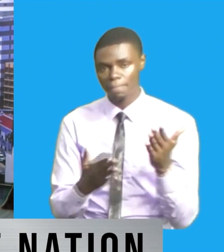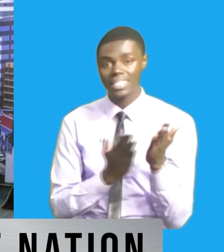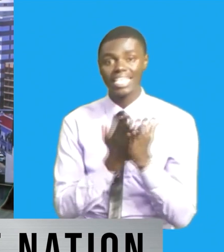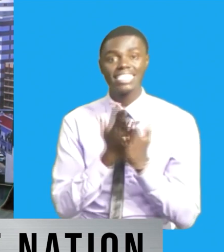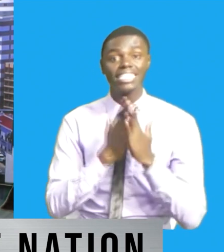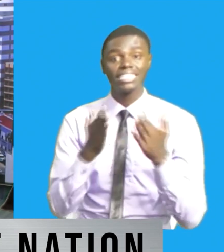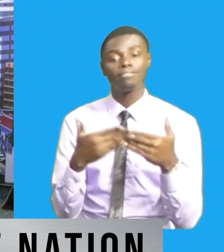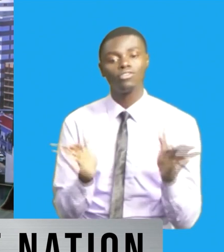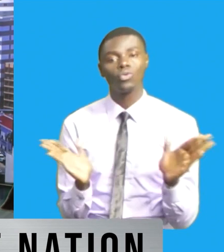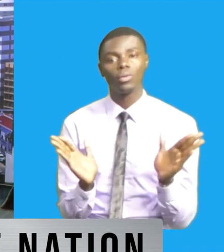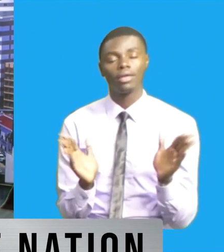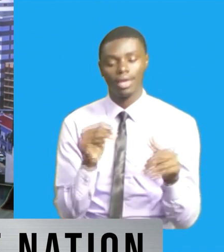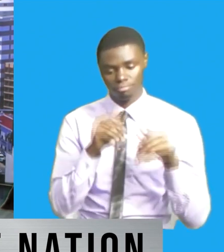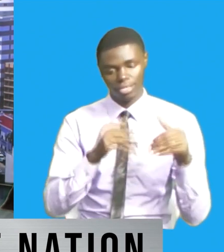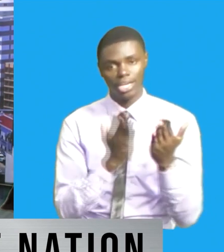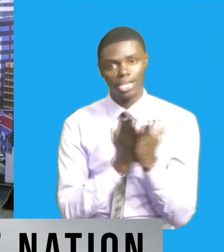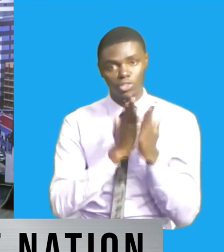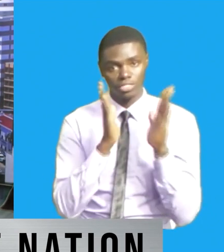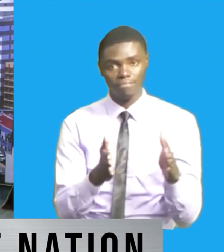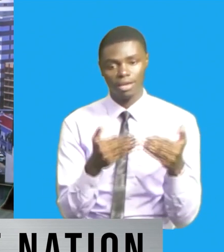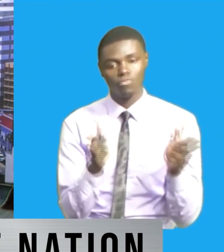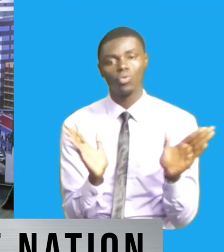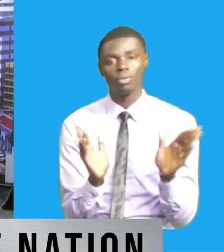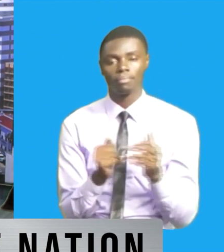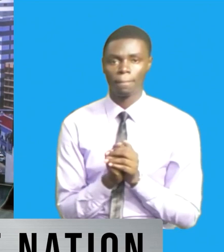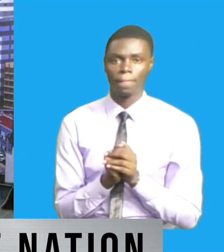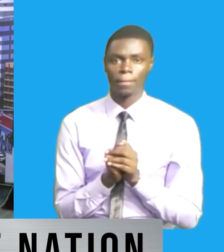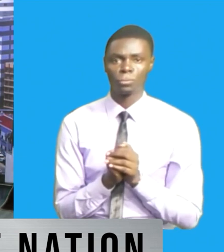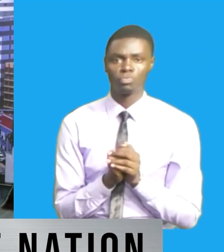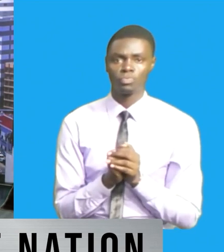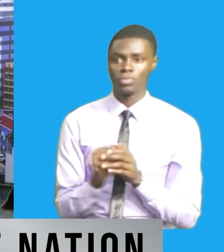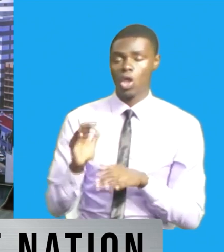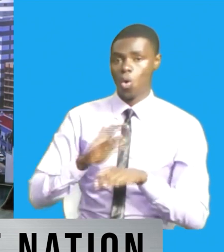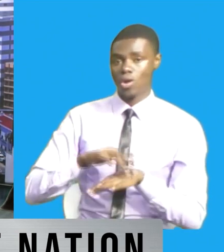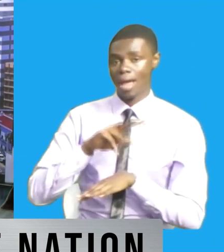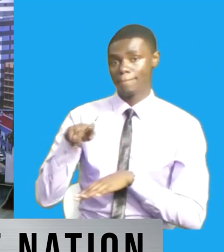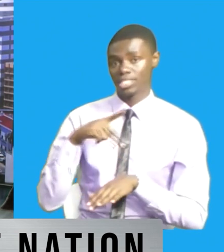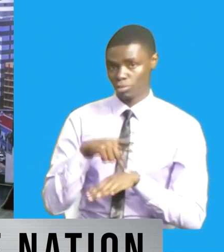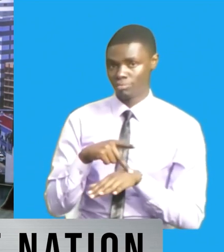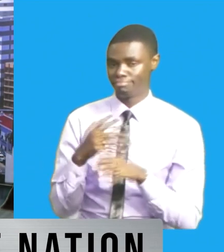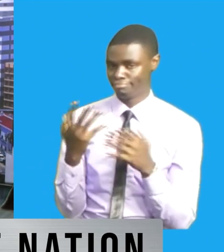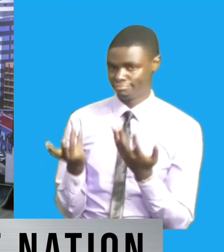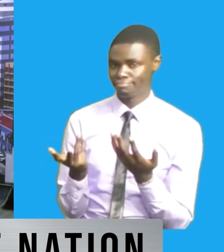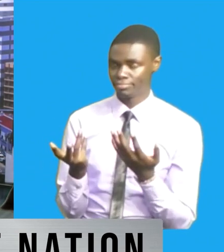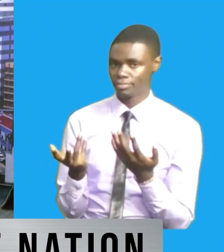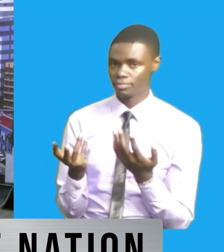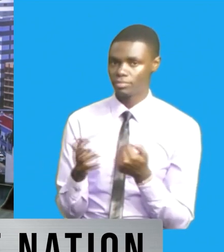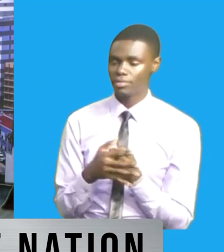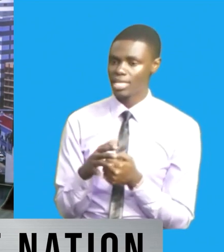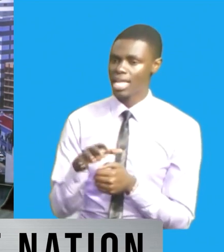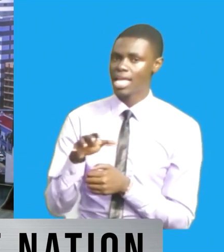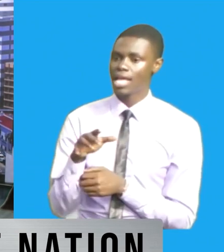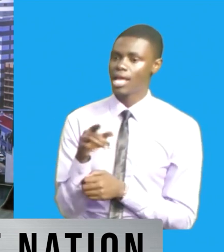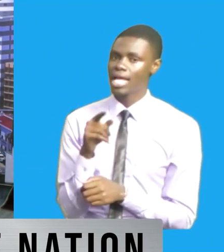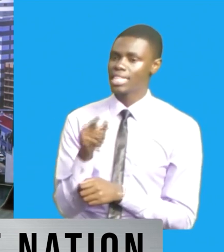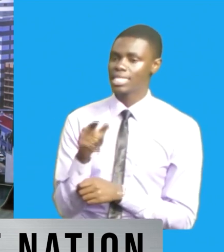ifunguliwe. And I agree with him, JONA. On principle, this is what it is. Right. I find it